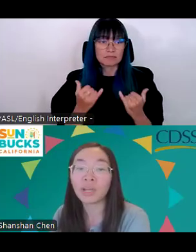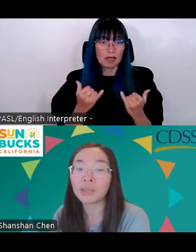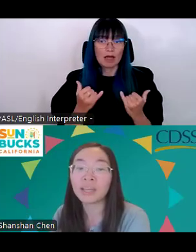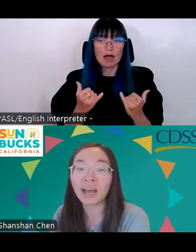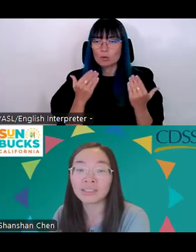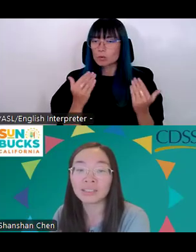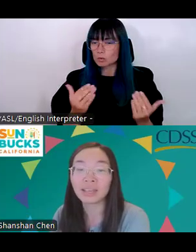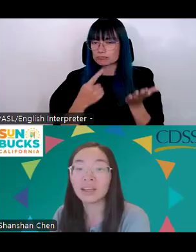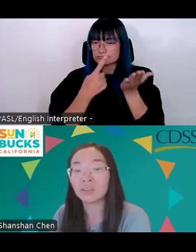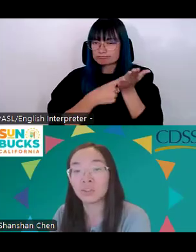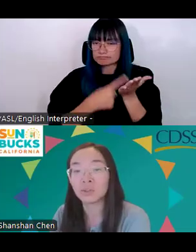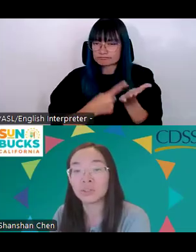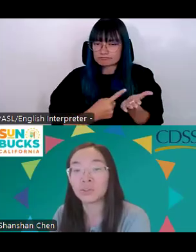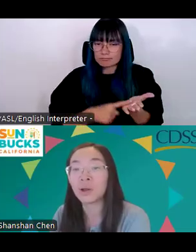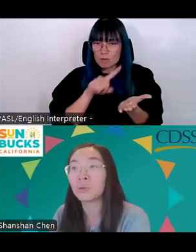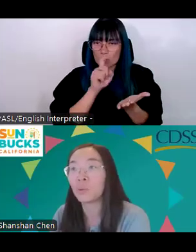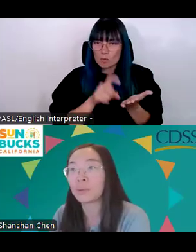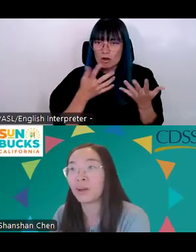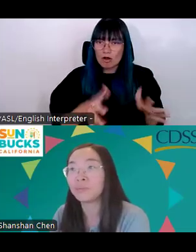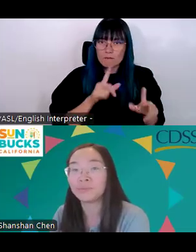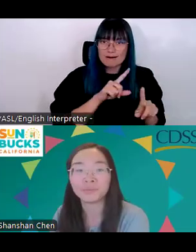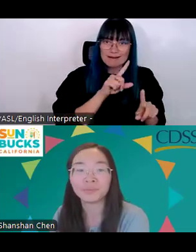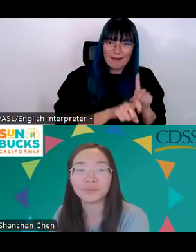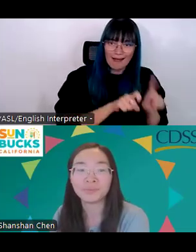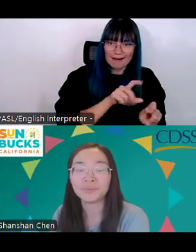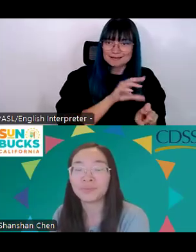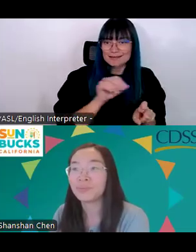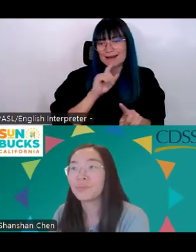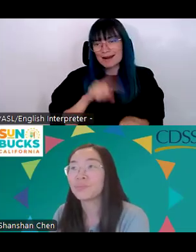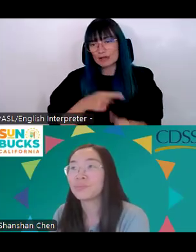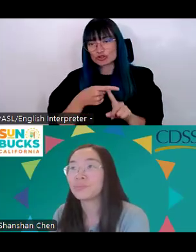have already been asked and answered throughout the webinar.